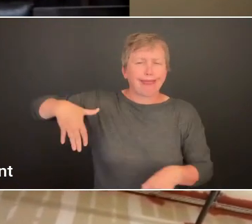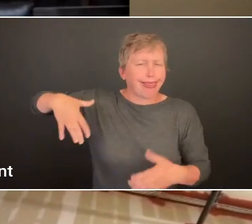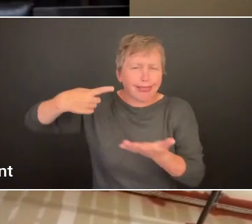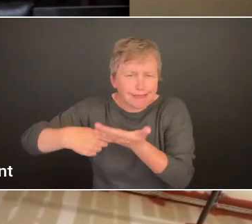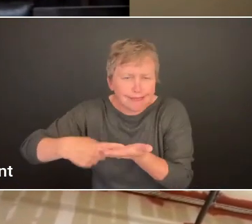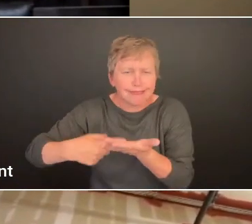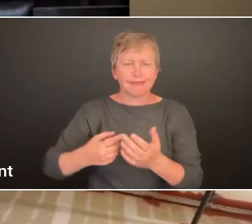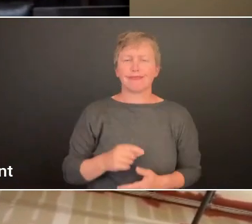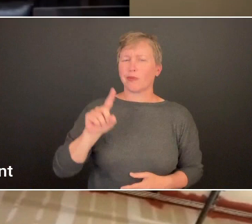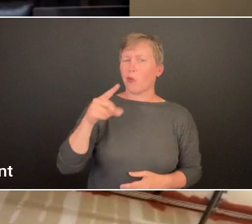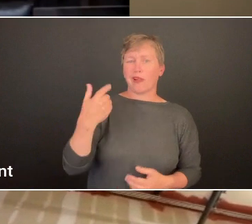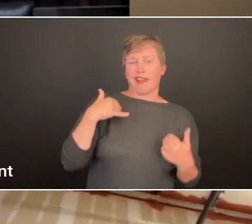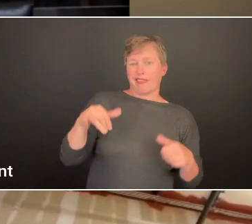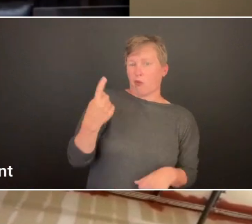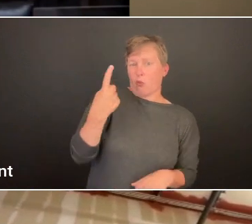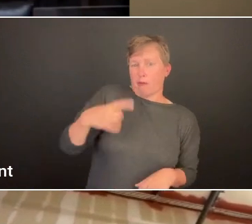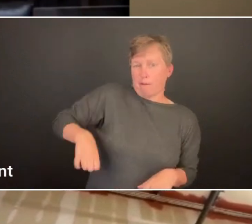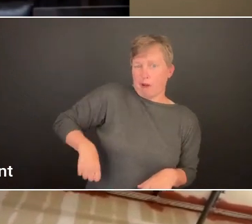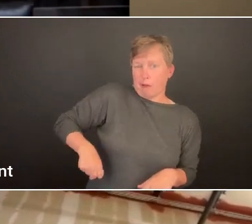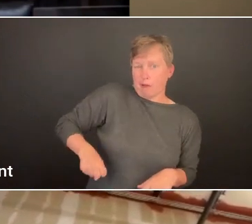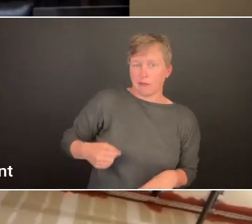besides a pump or,